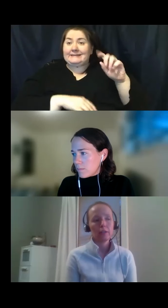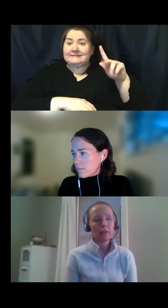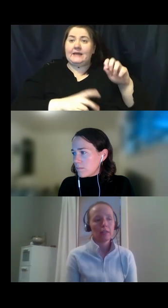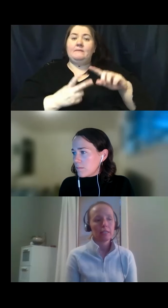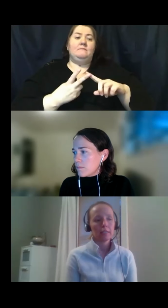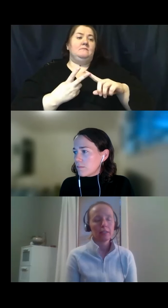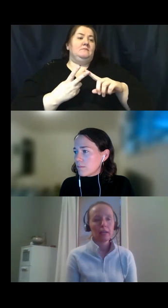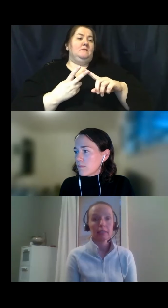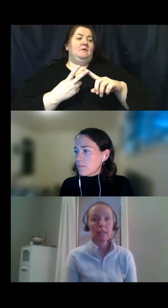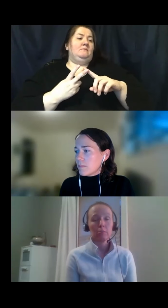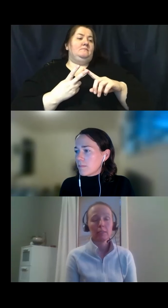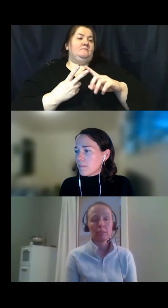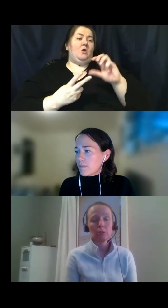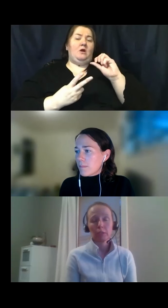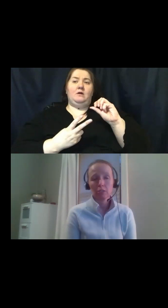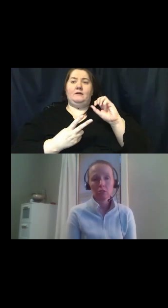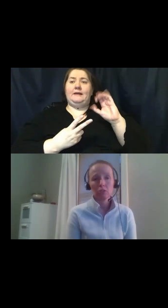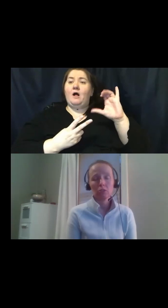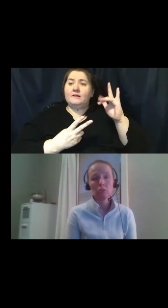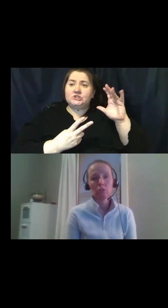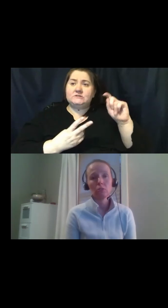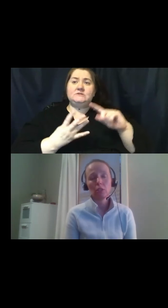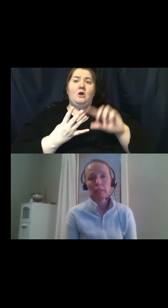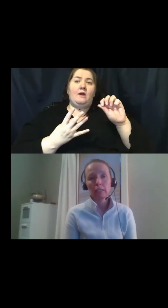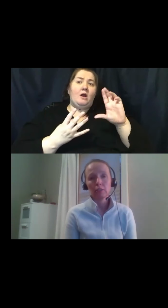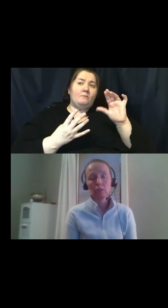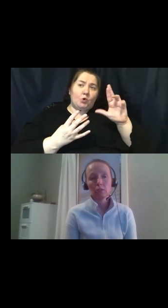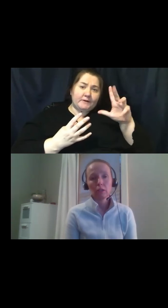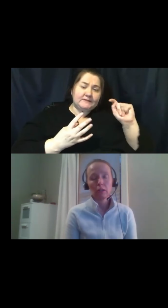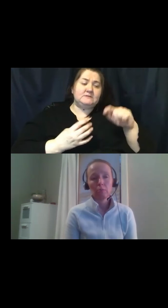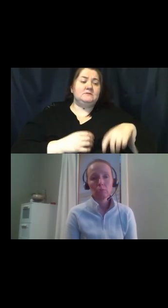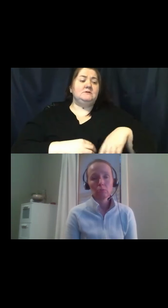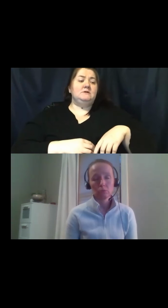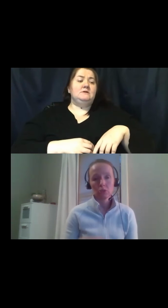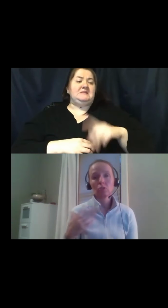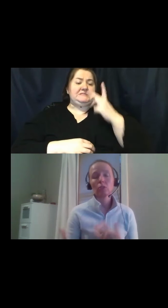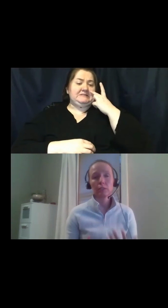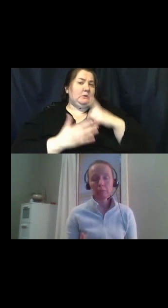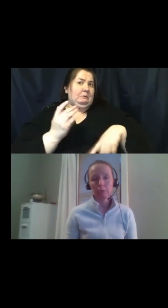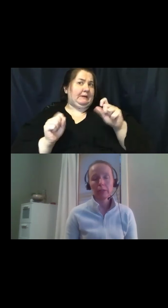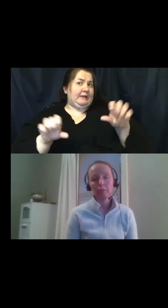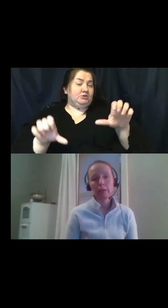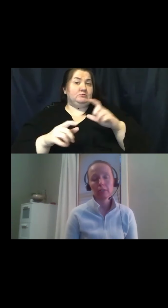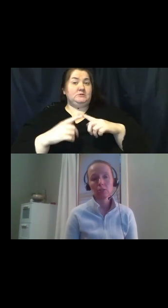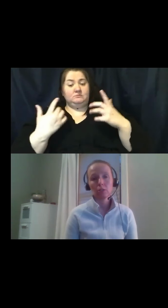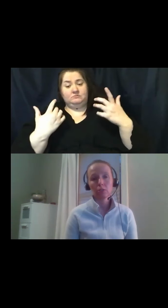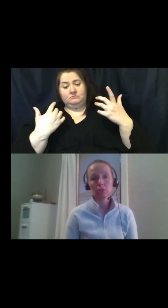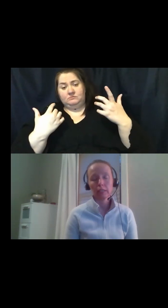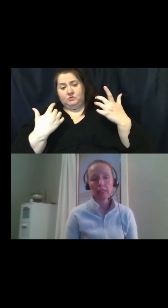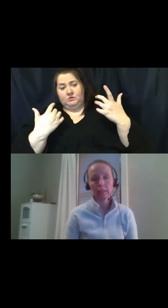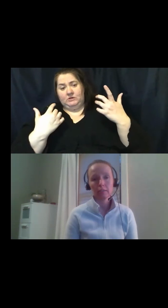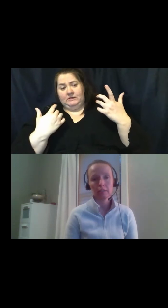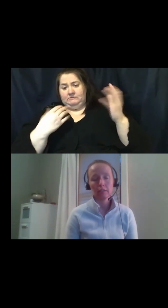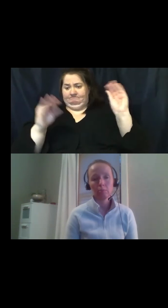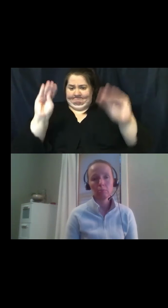have taken a lot of time to see what we can do to either restore temporary impacts or